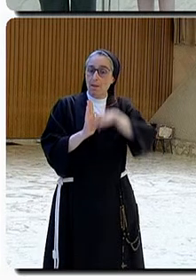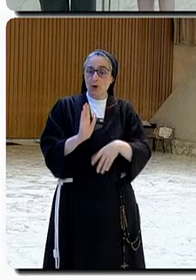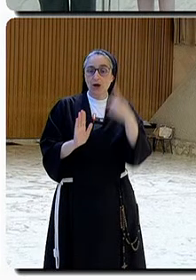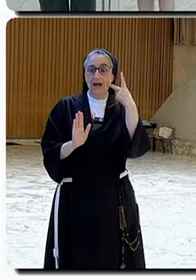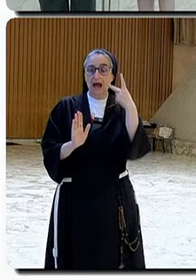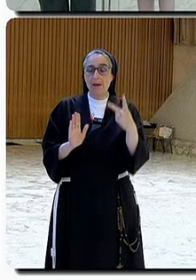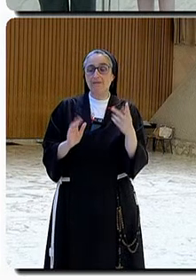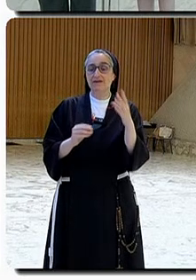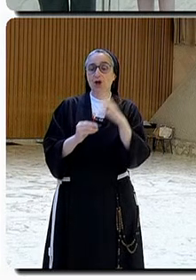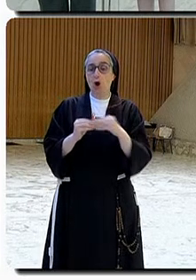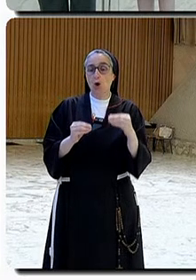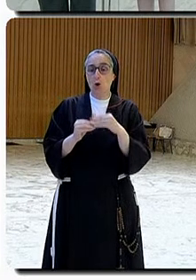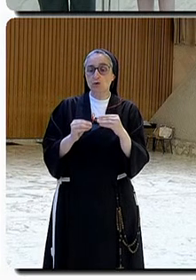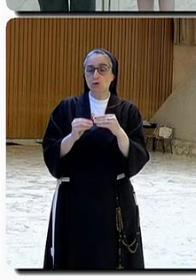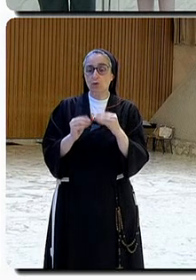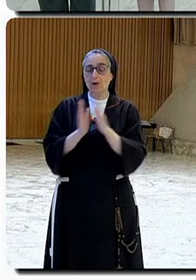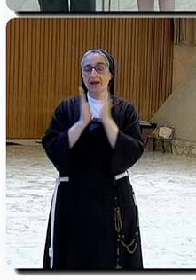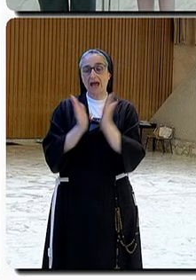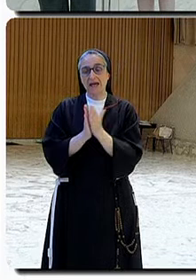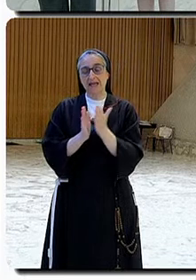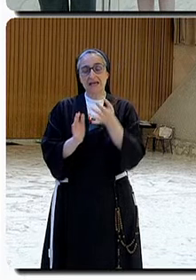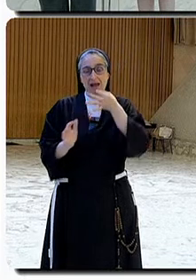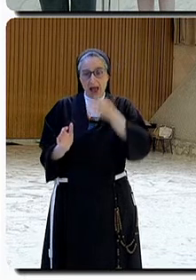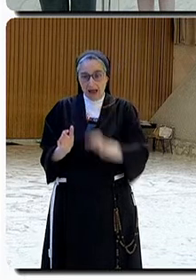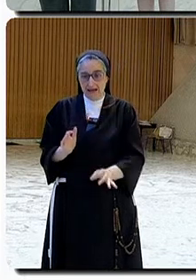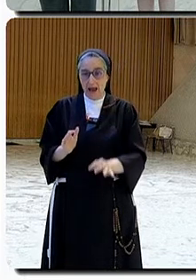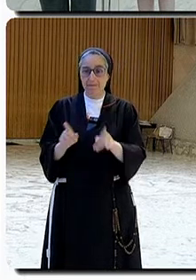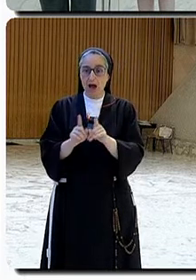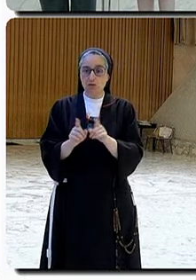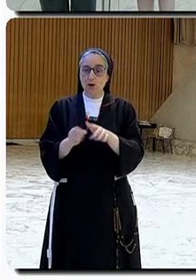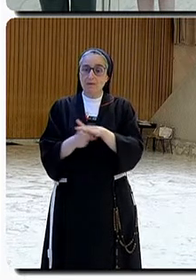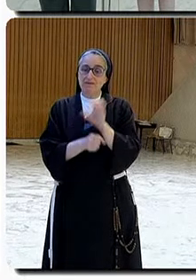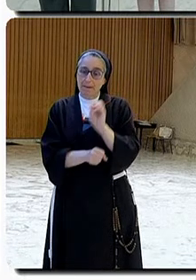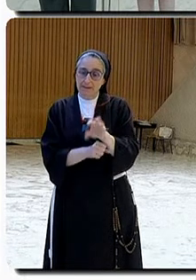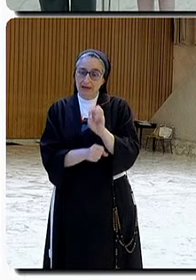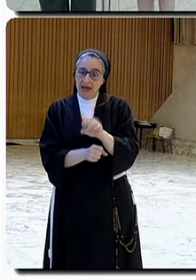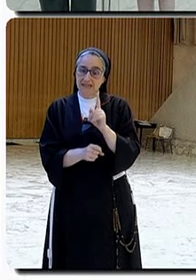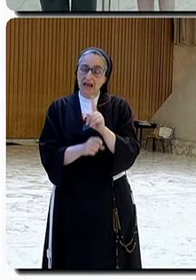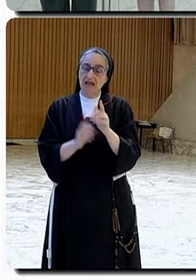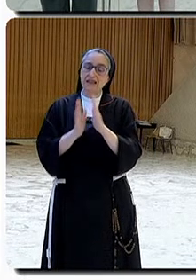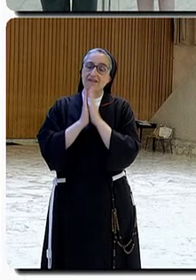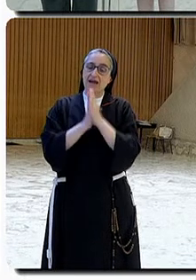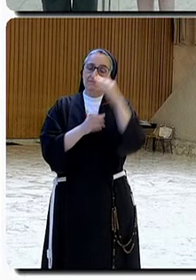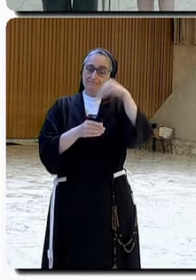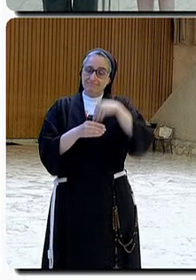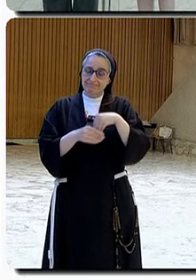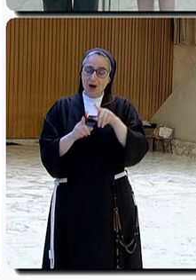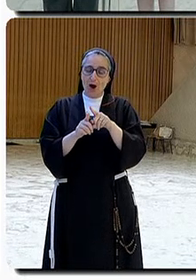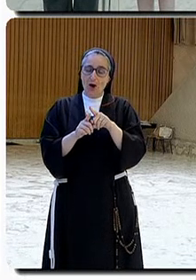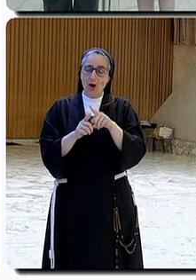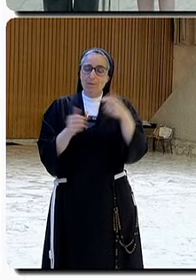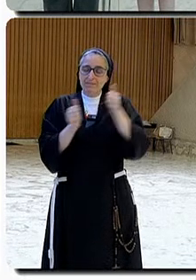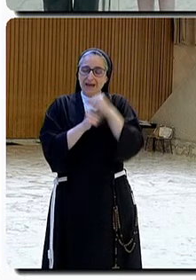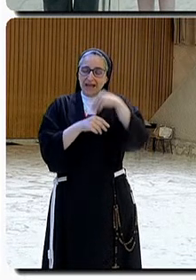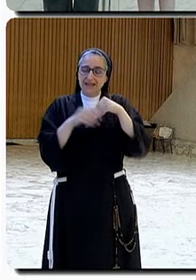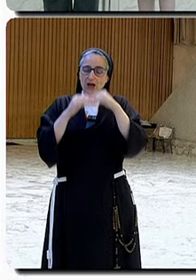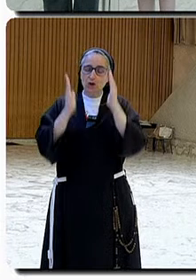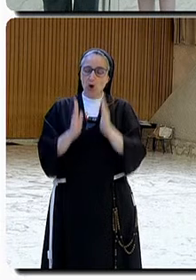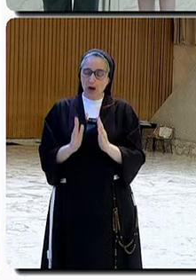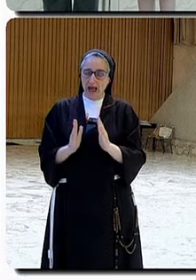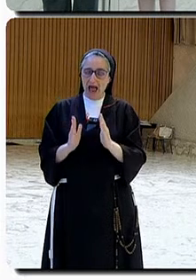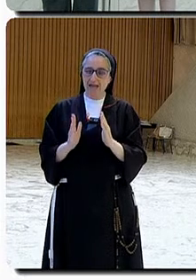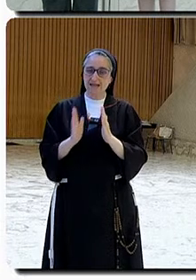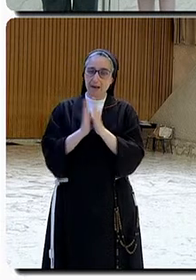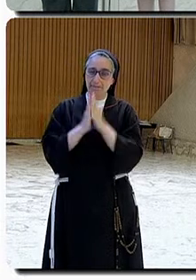is accomplished by teaching families to gracefully celebrate the Liturgy of Domestic Church Life, both in daily life